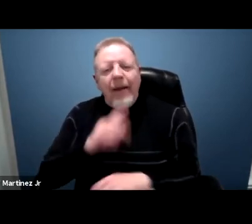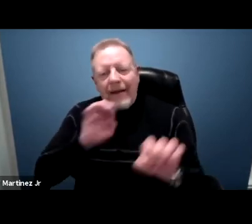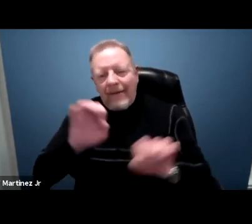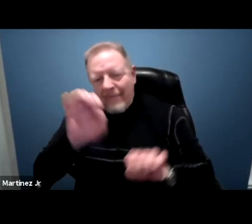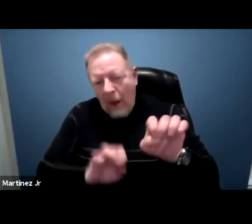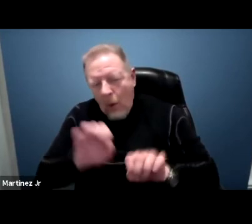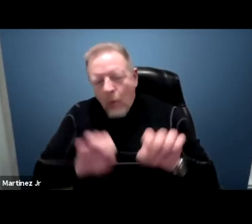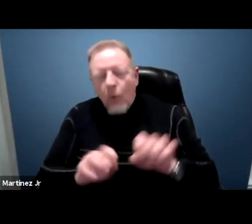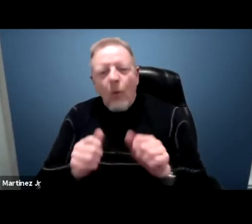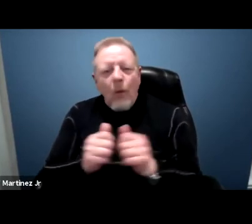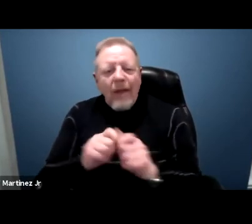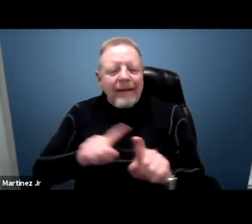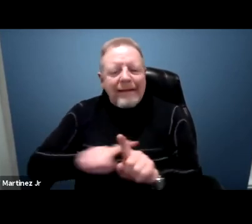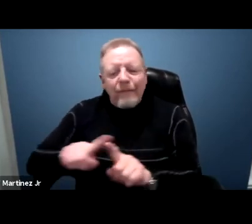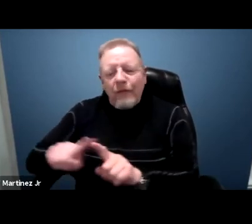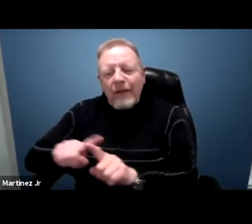evaluations with different